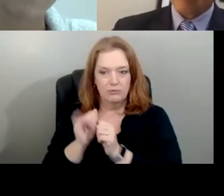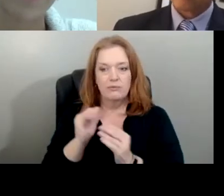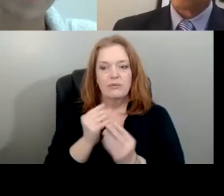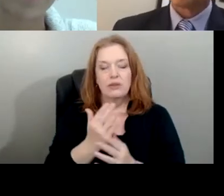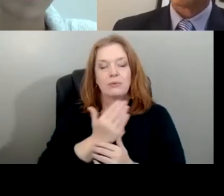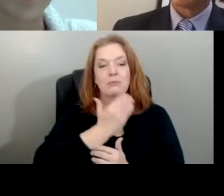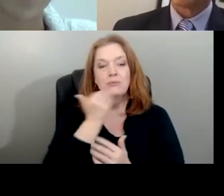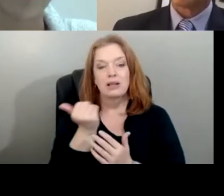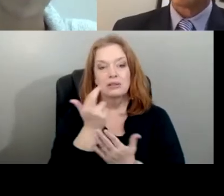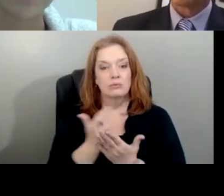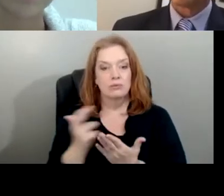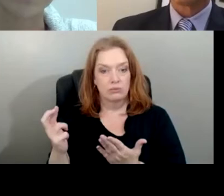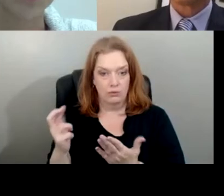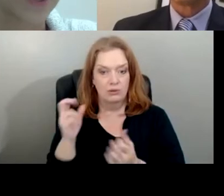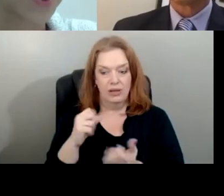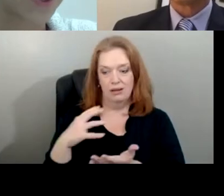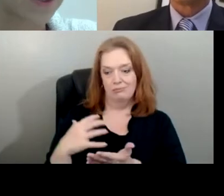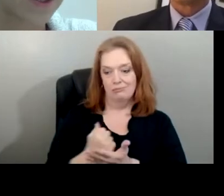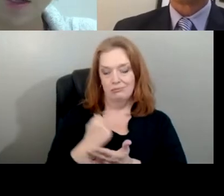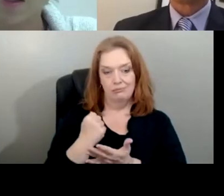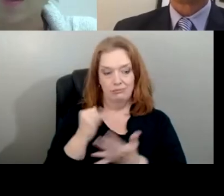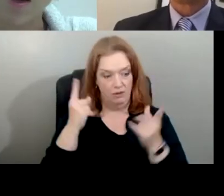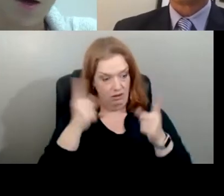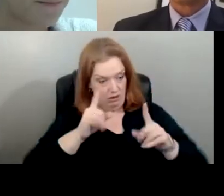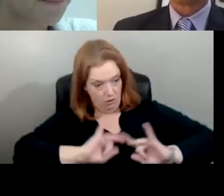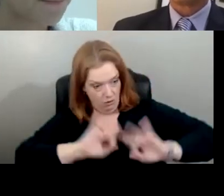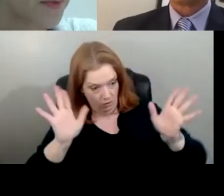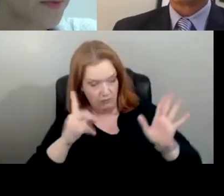are available for crisis situations.